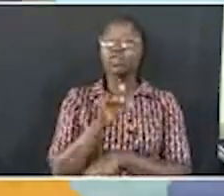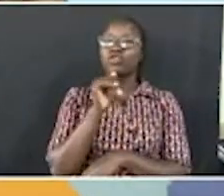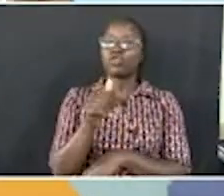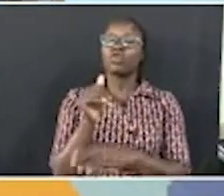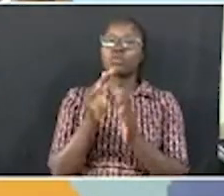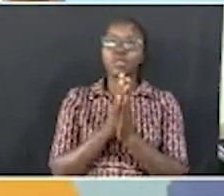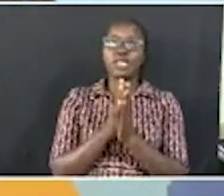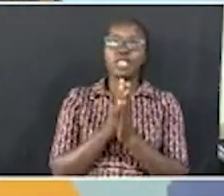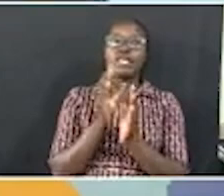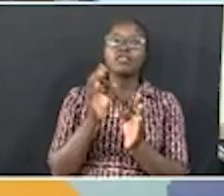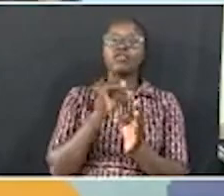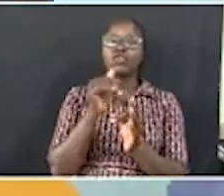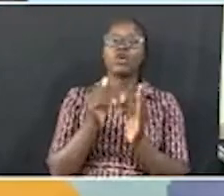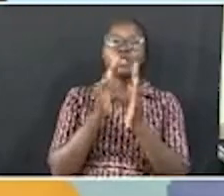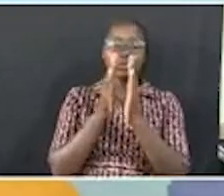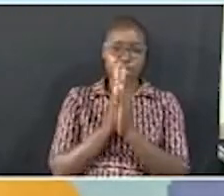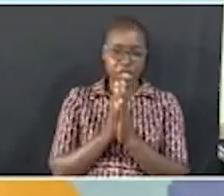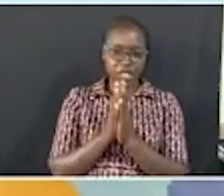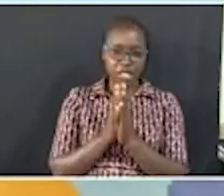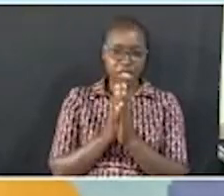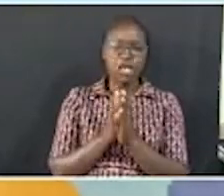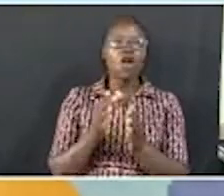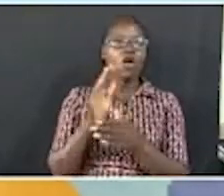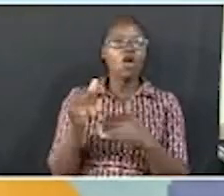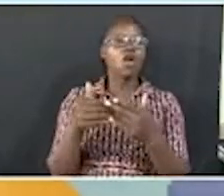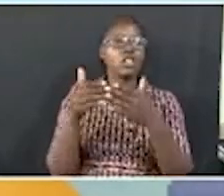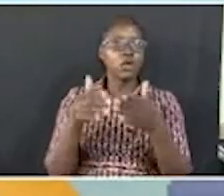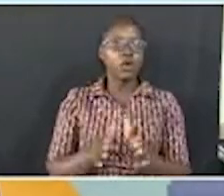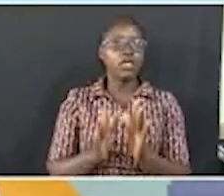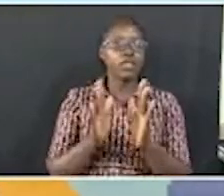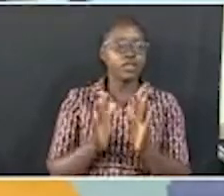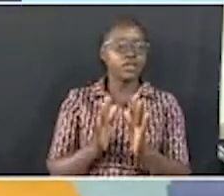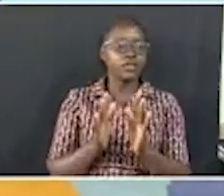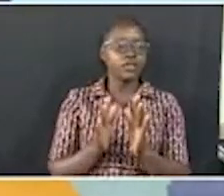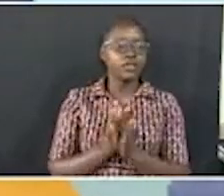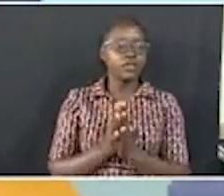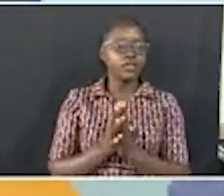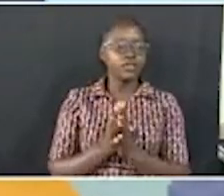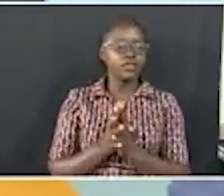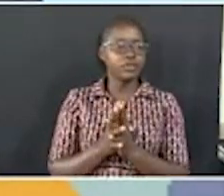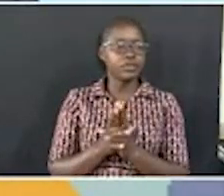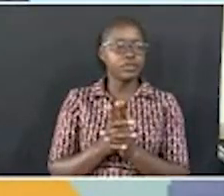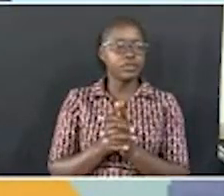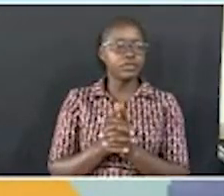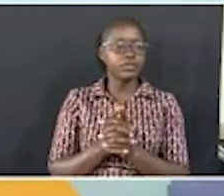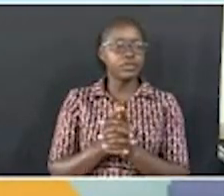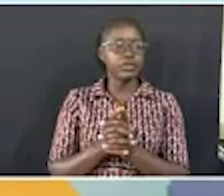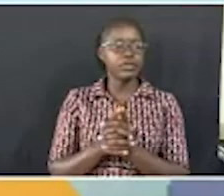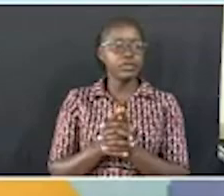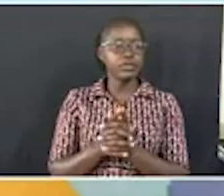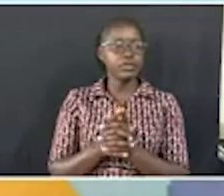Don't pray if you won't pray all the way.